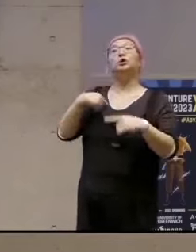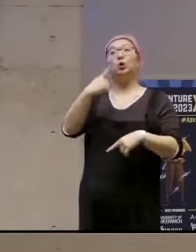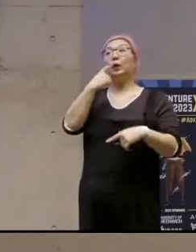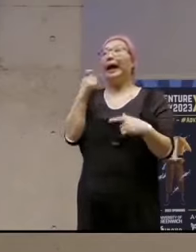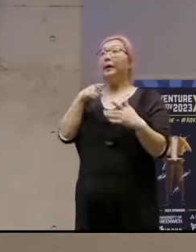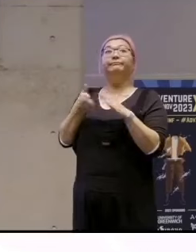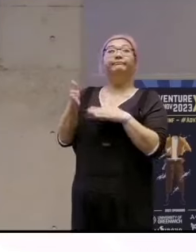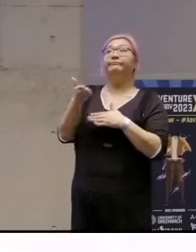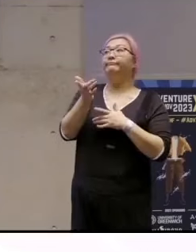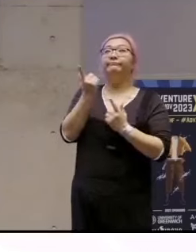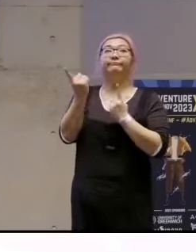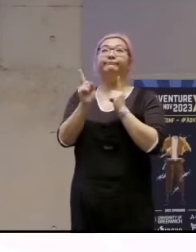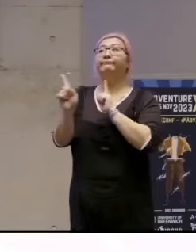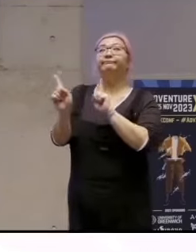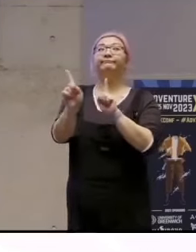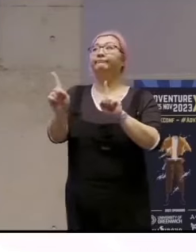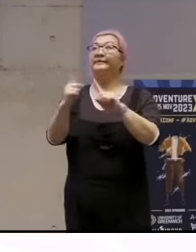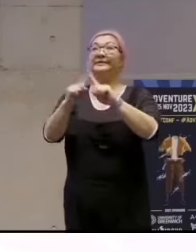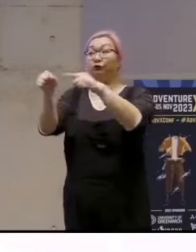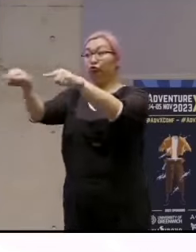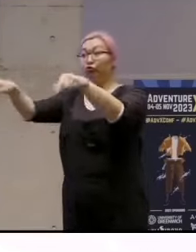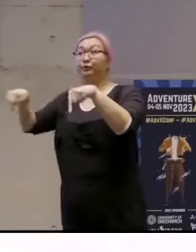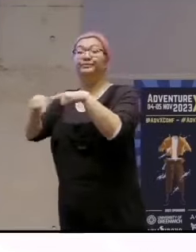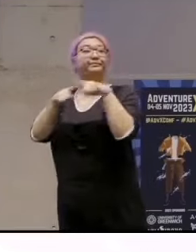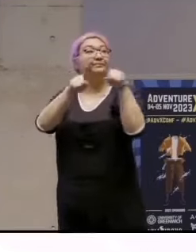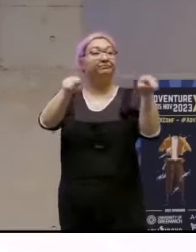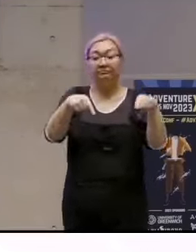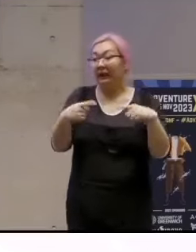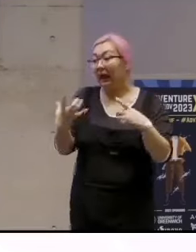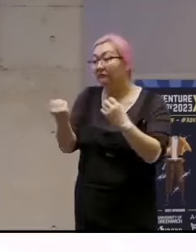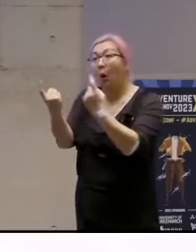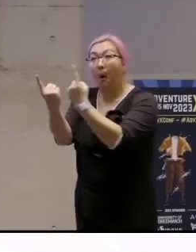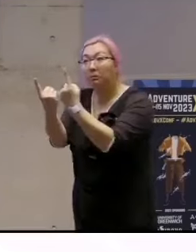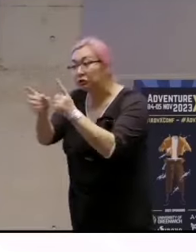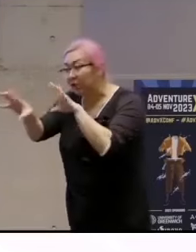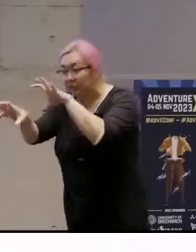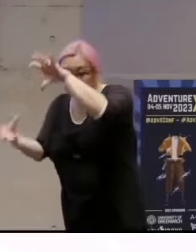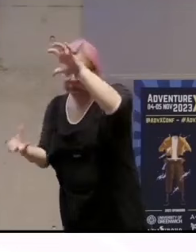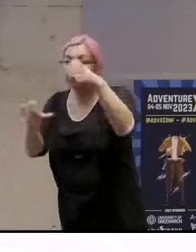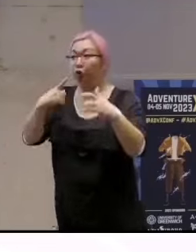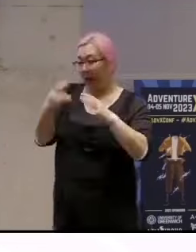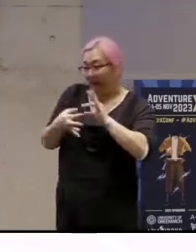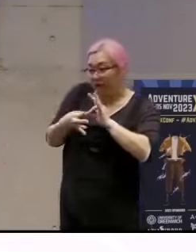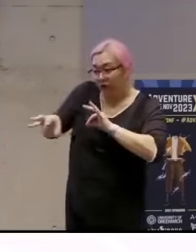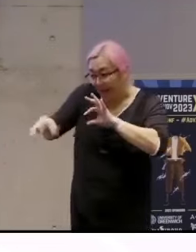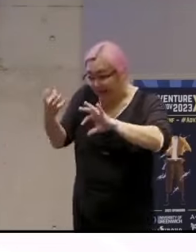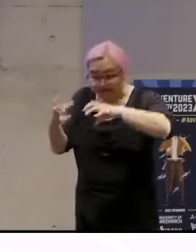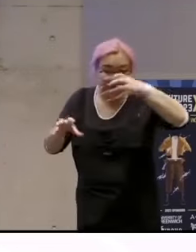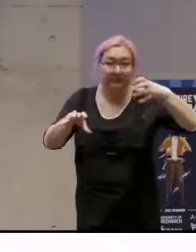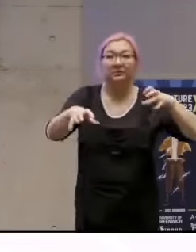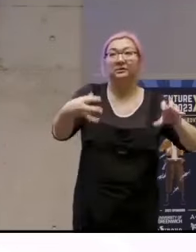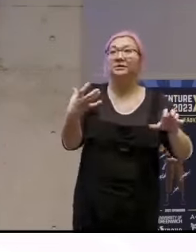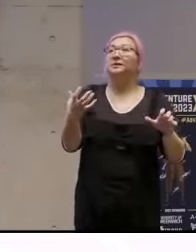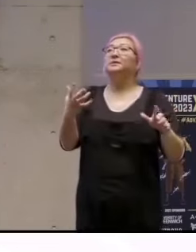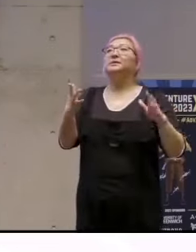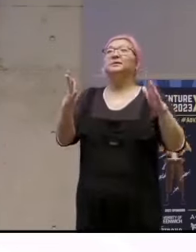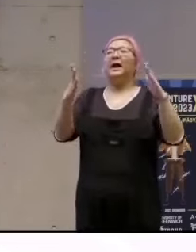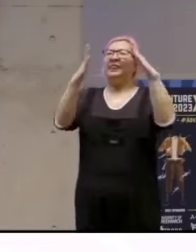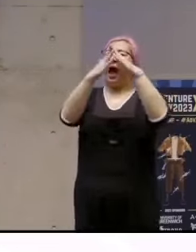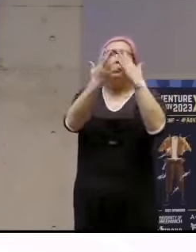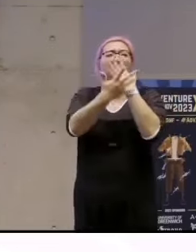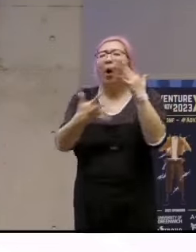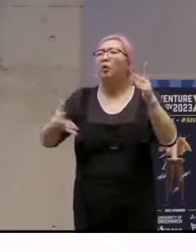are objects in each of the rooms, and you interact with them. And then we were like, so what if the house is in grayscale, and